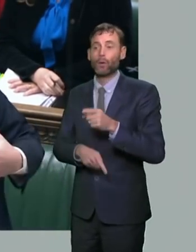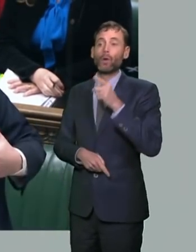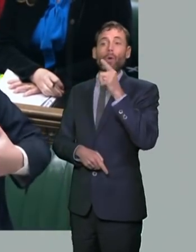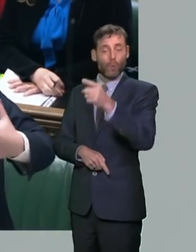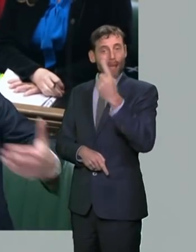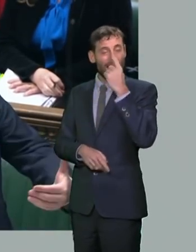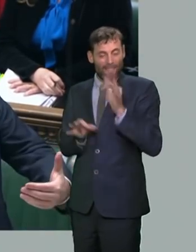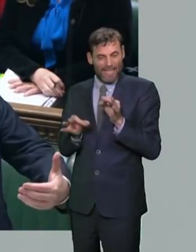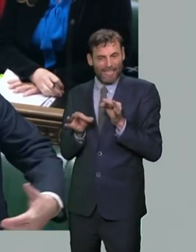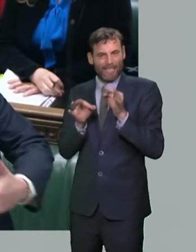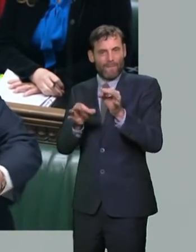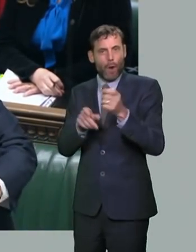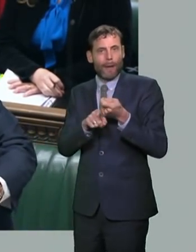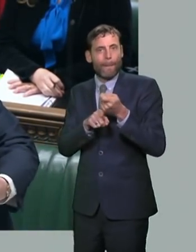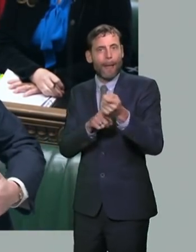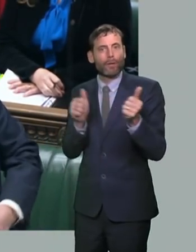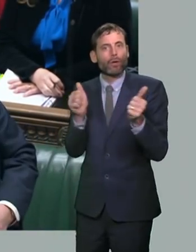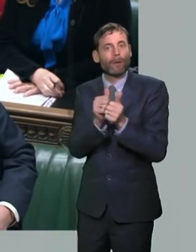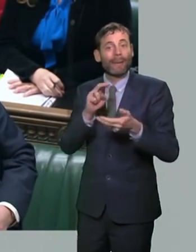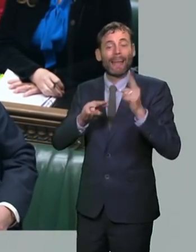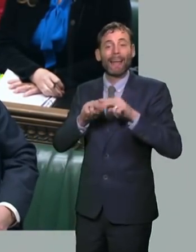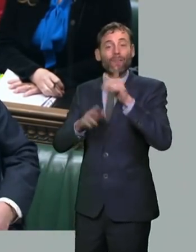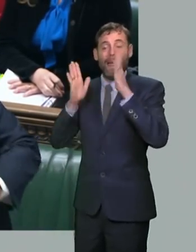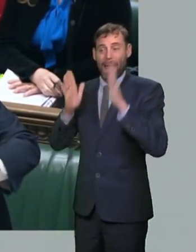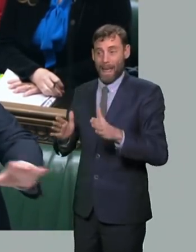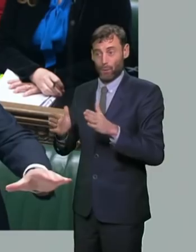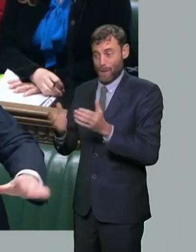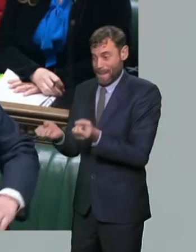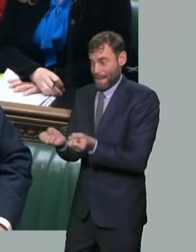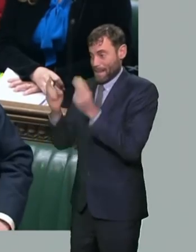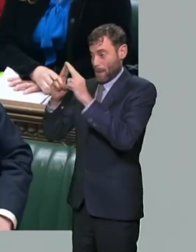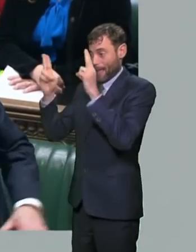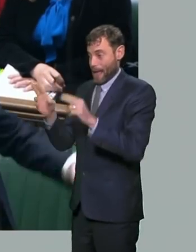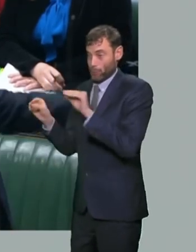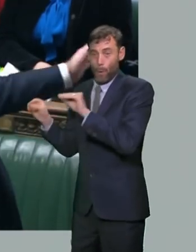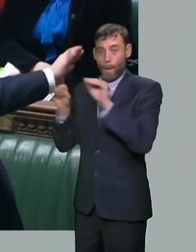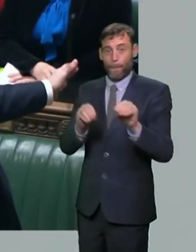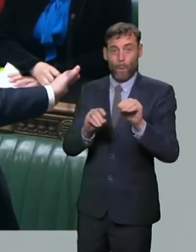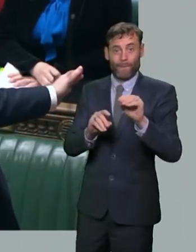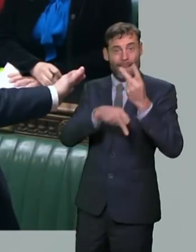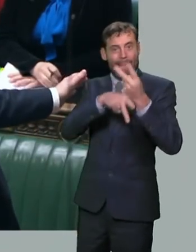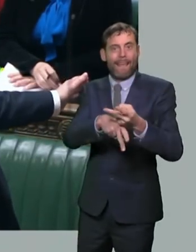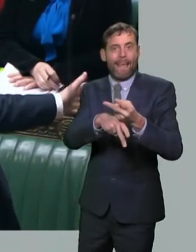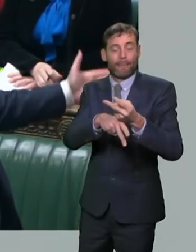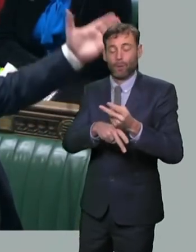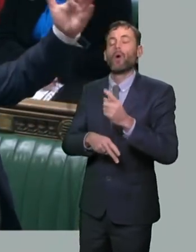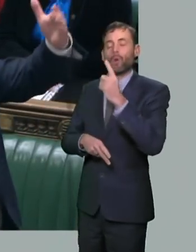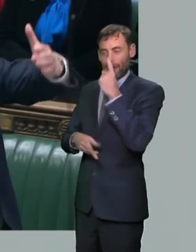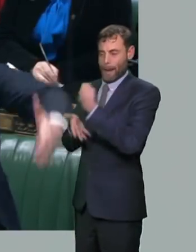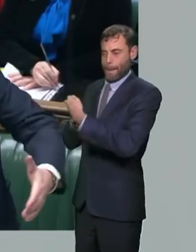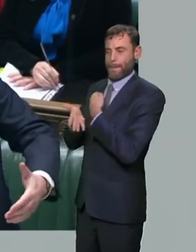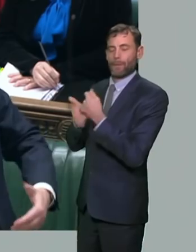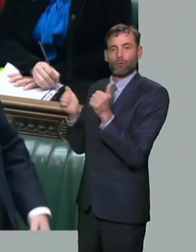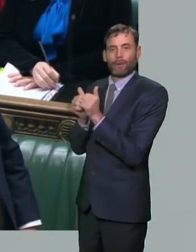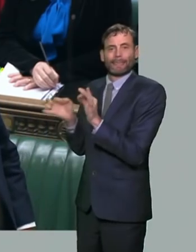agreement if you move out of it and you're living in residential care. You can have a deferred payments agreement. But most important of all, Mr. Speaker, by putting